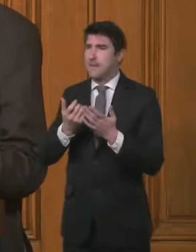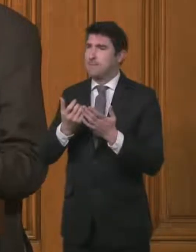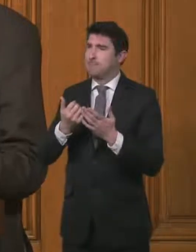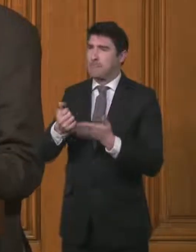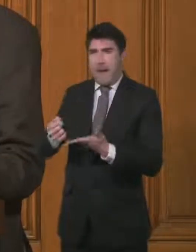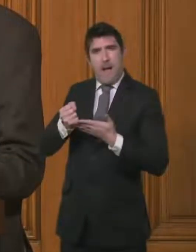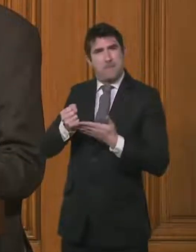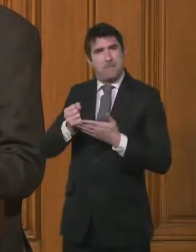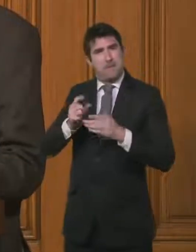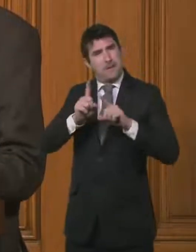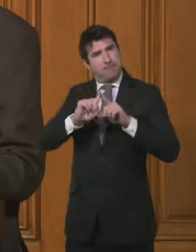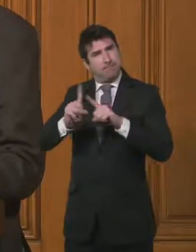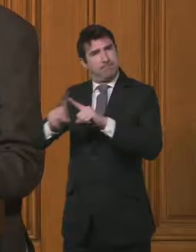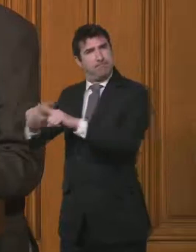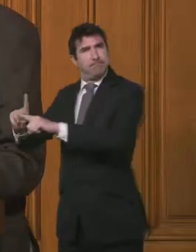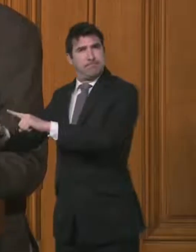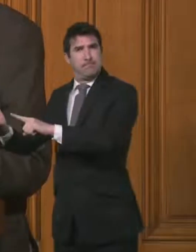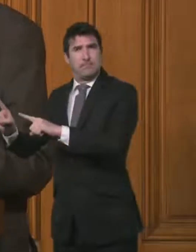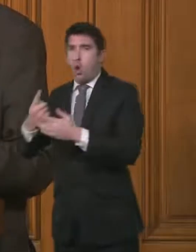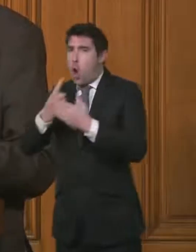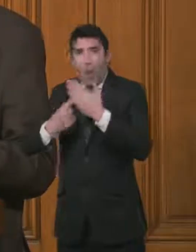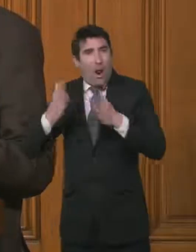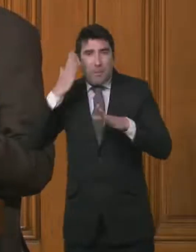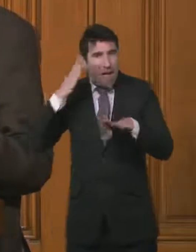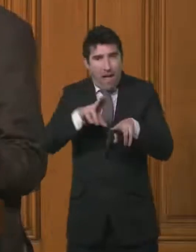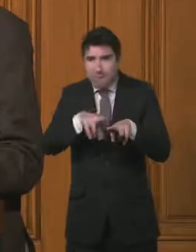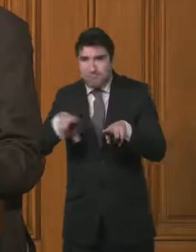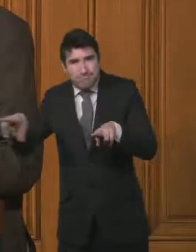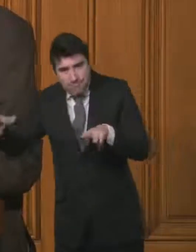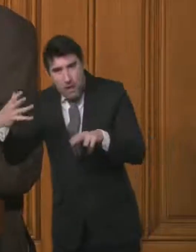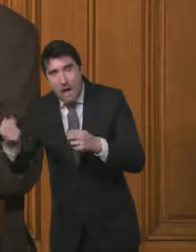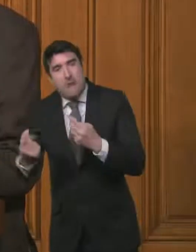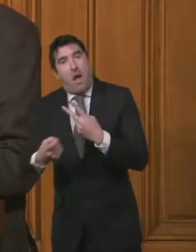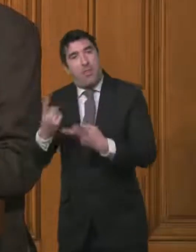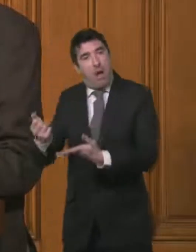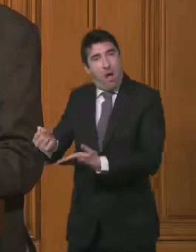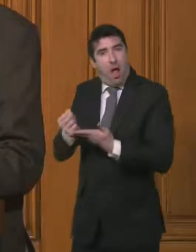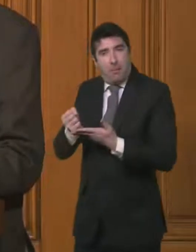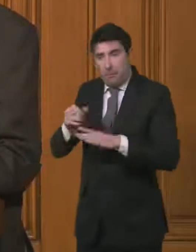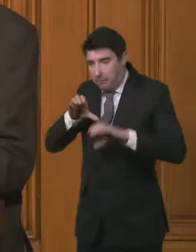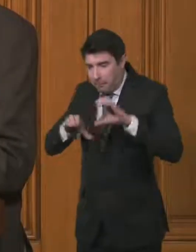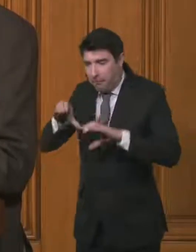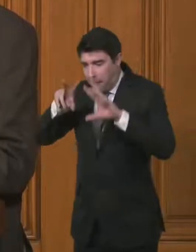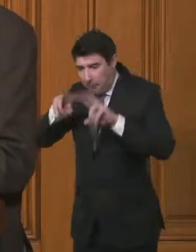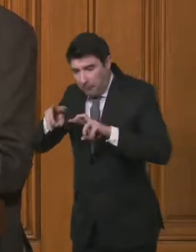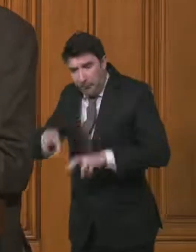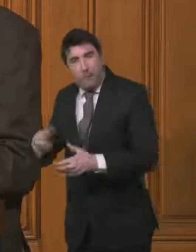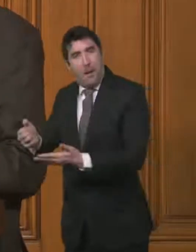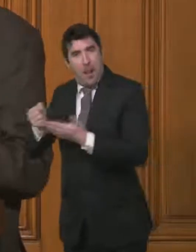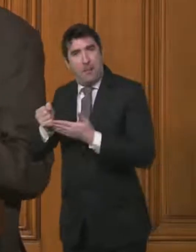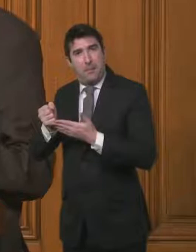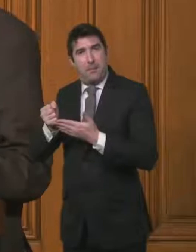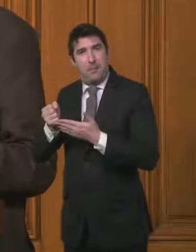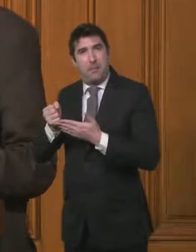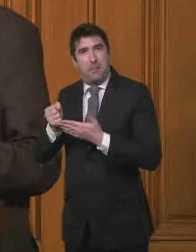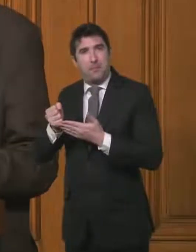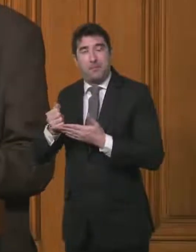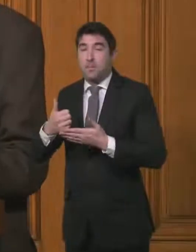Our first steps, though, in managing the extra demands on the NHS are to expand capacity